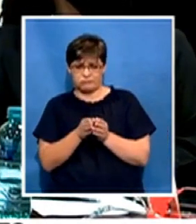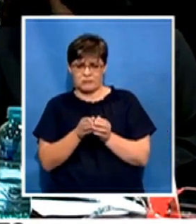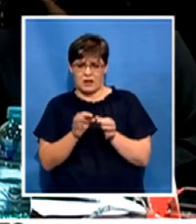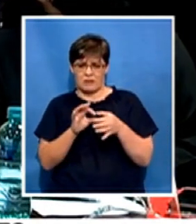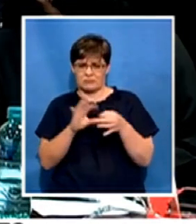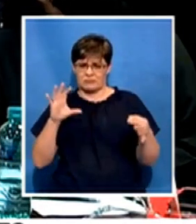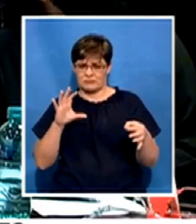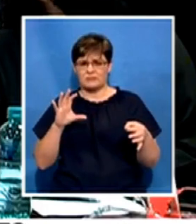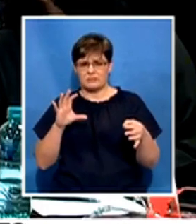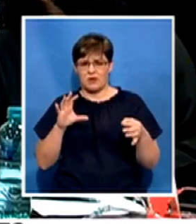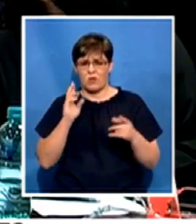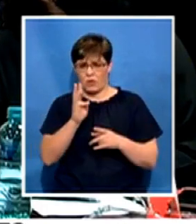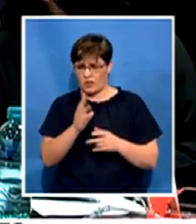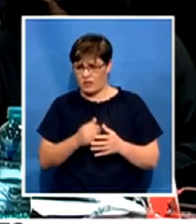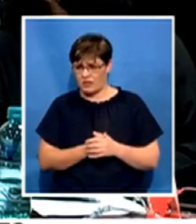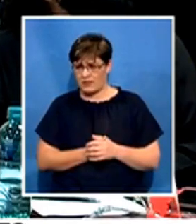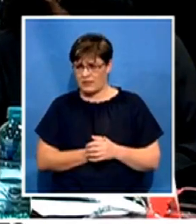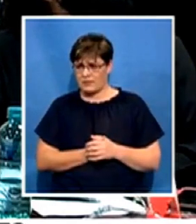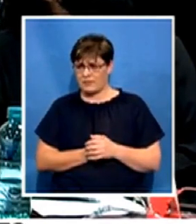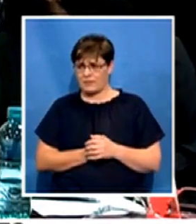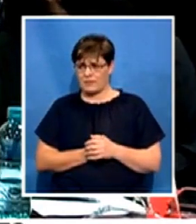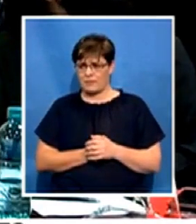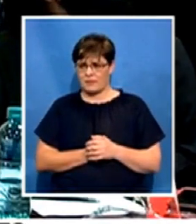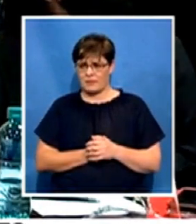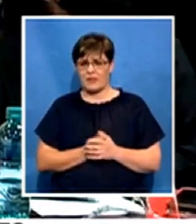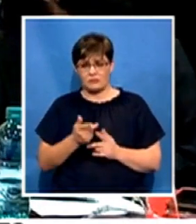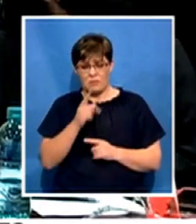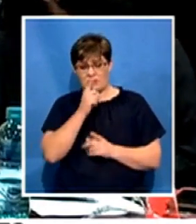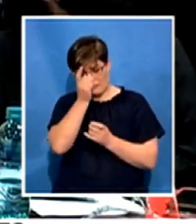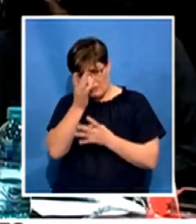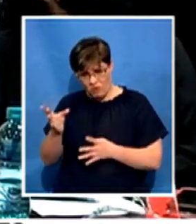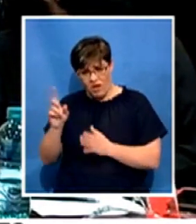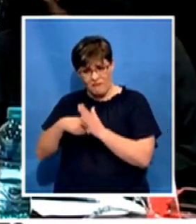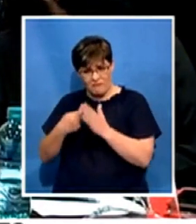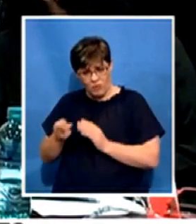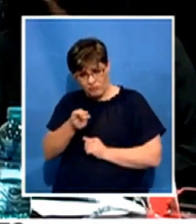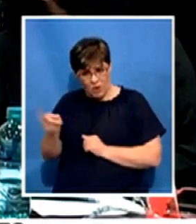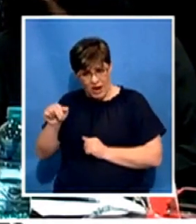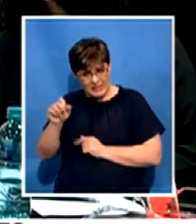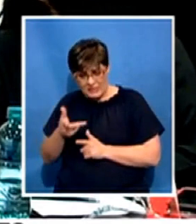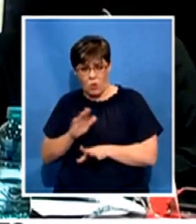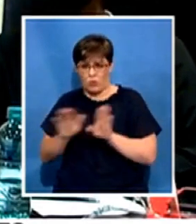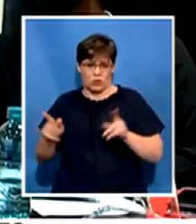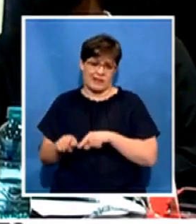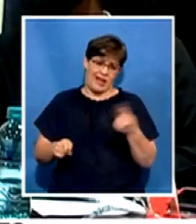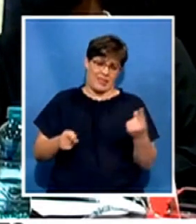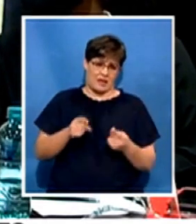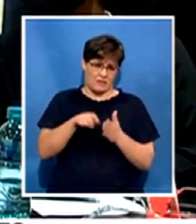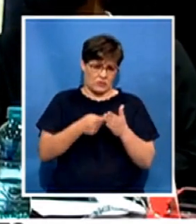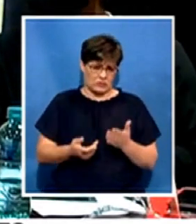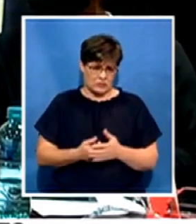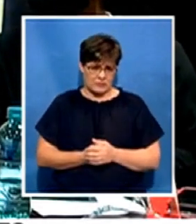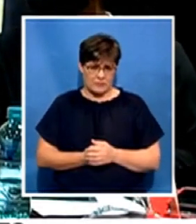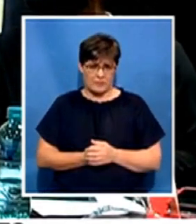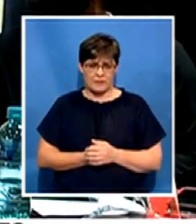Okay. Thank you for the question. Can you repeat the first question? So, they wanted to repeat the question just. Well,